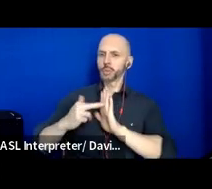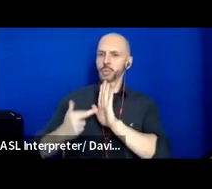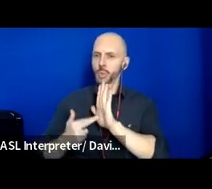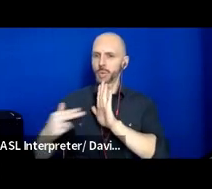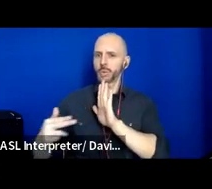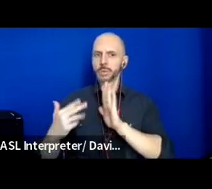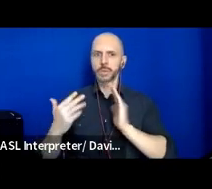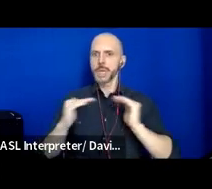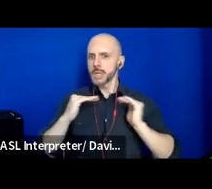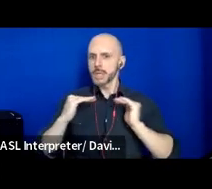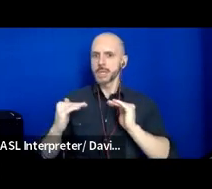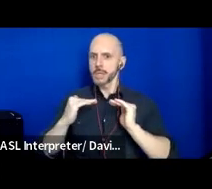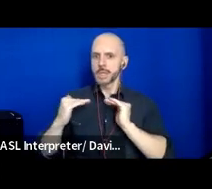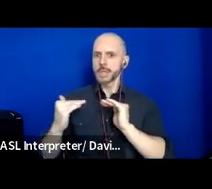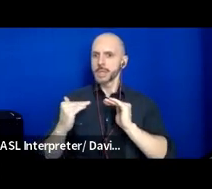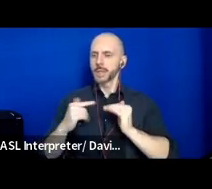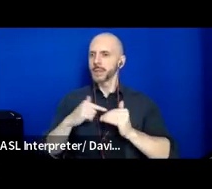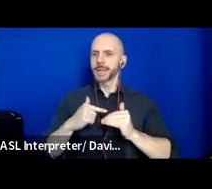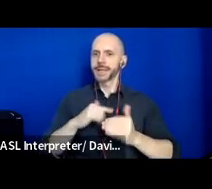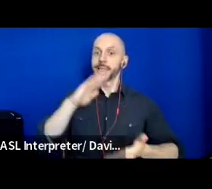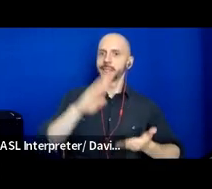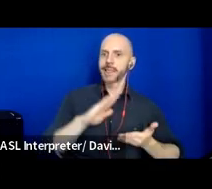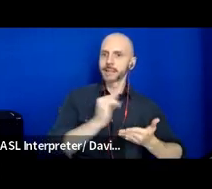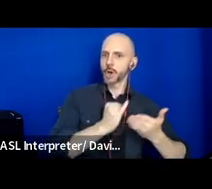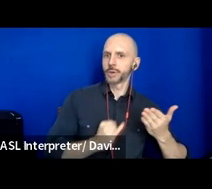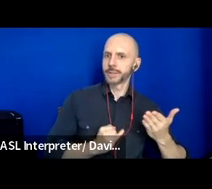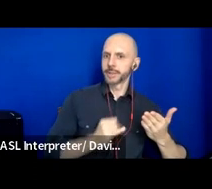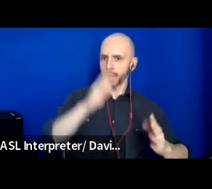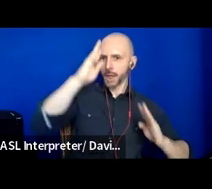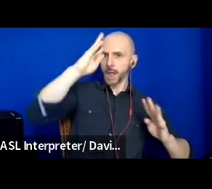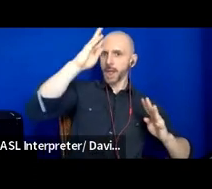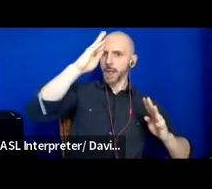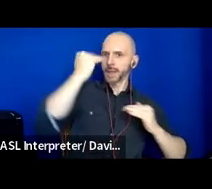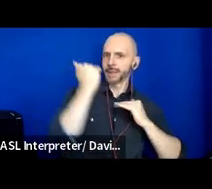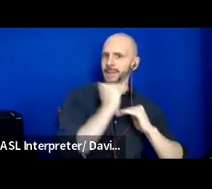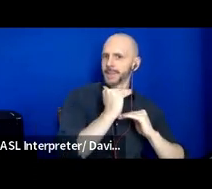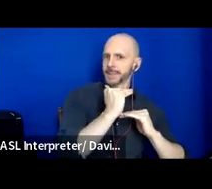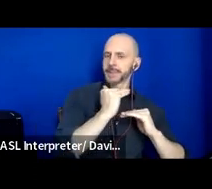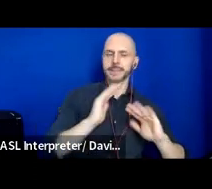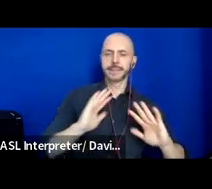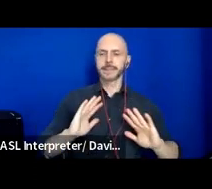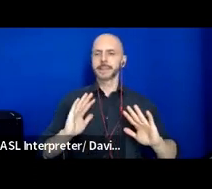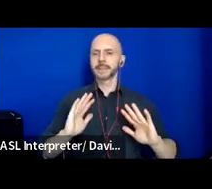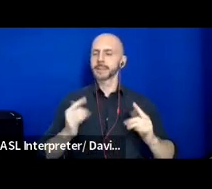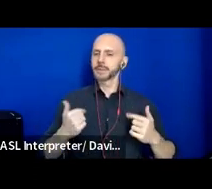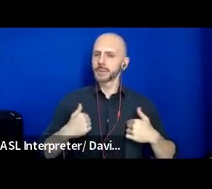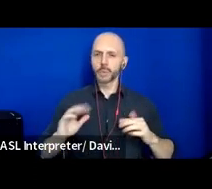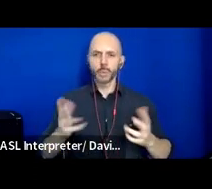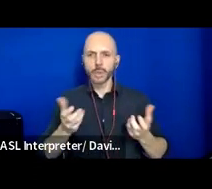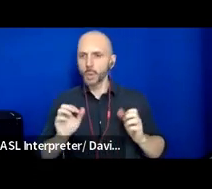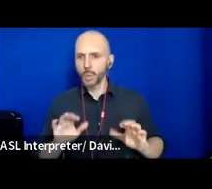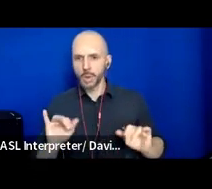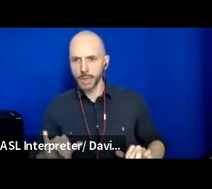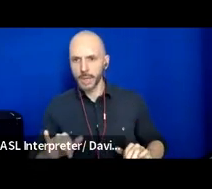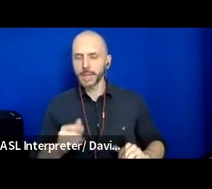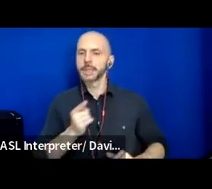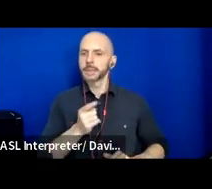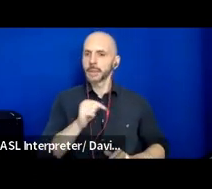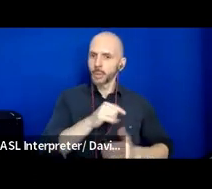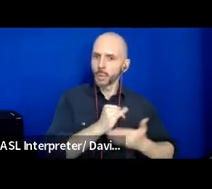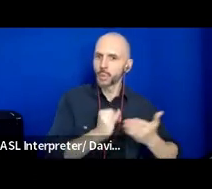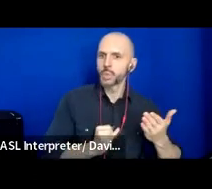other dynamics that are at play, which doesn't mean we can't open a space to sometimes take some risk, knowing that we've got to also have the